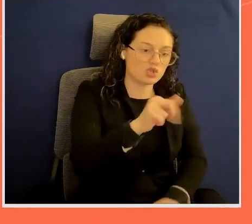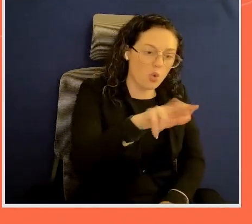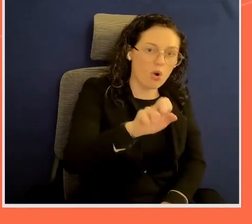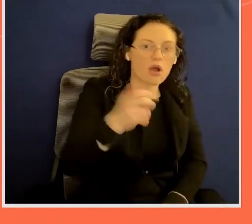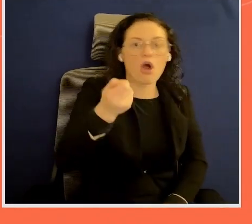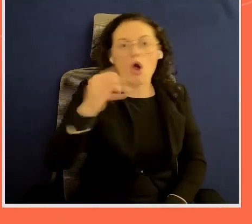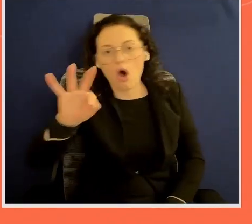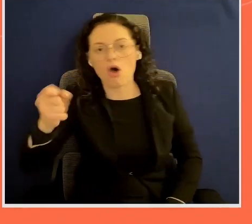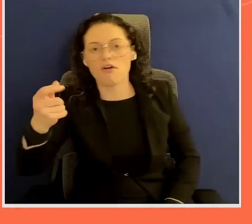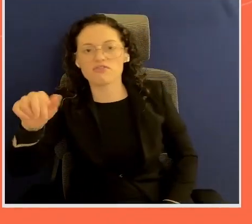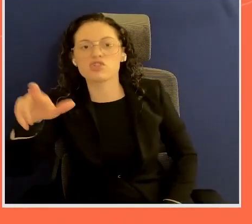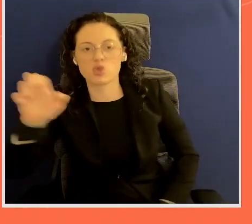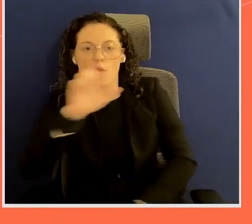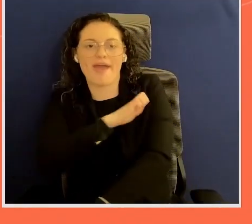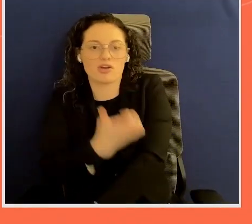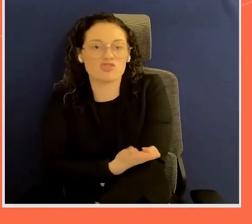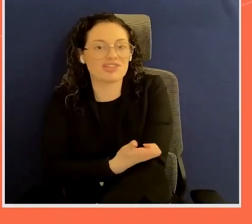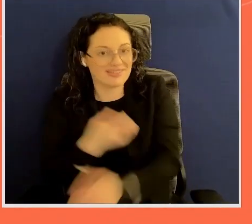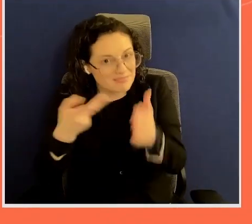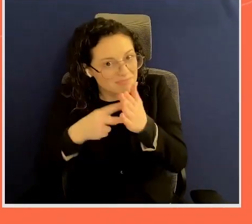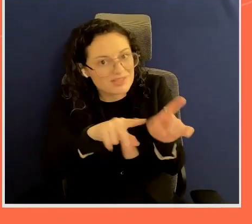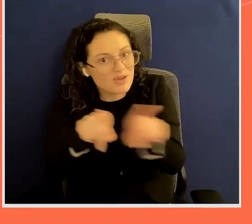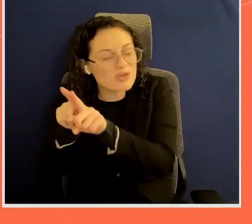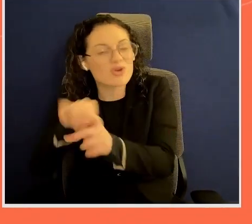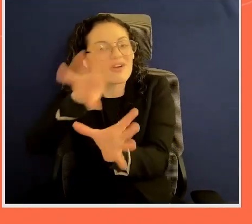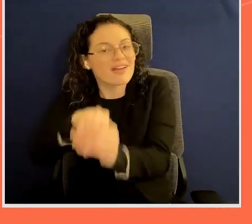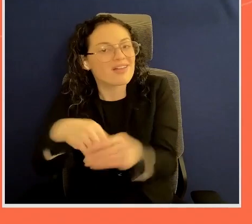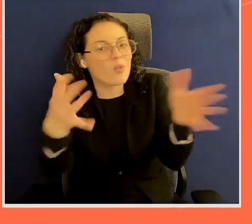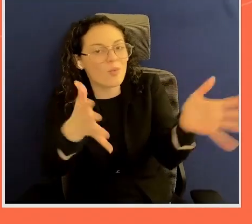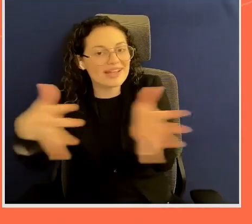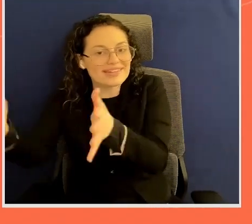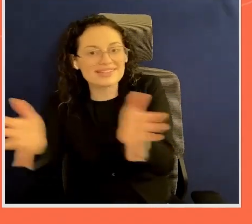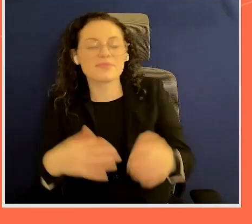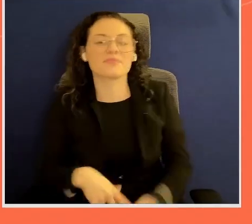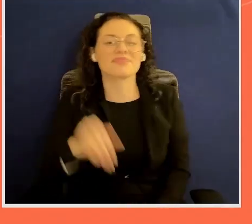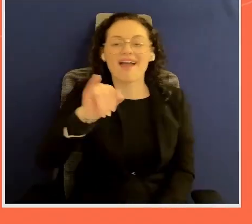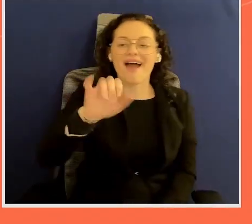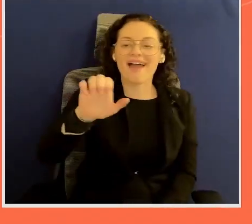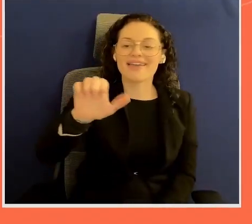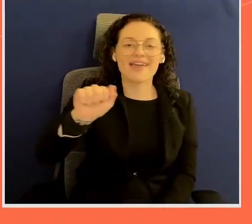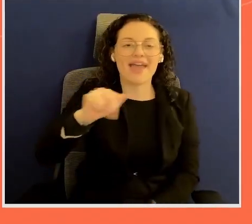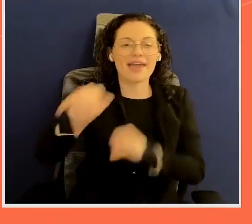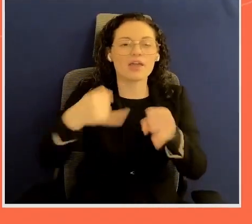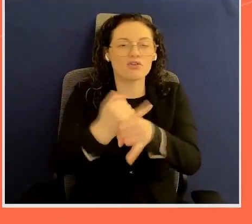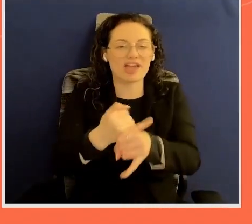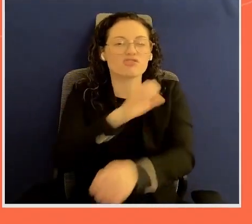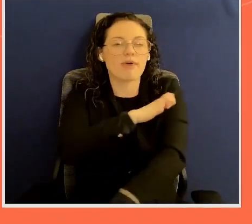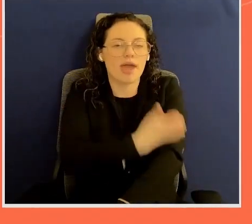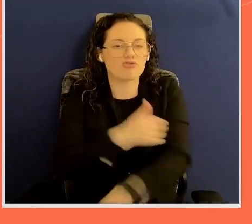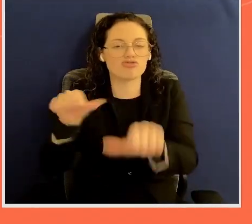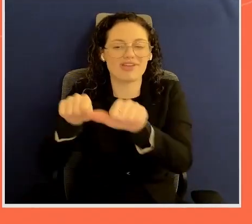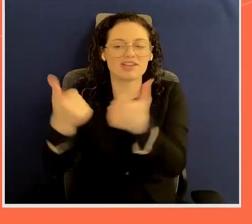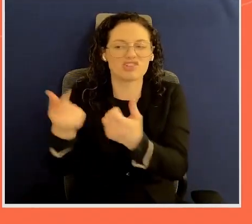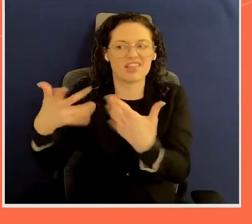significant progress in what we are doing. Since 2014, this conference has mobilized more